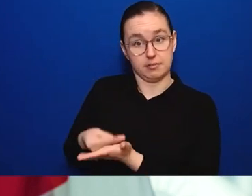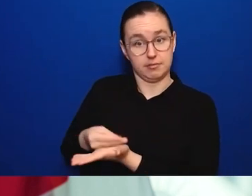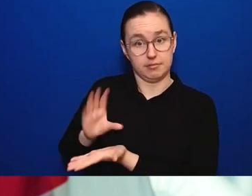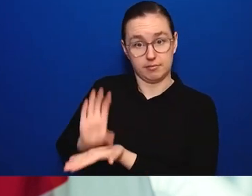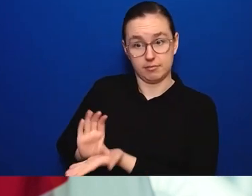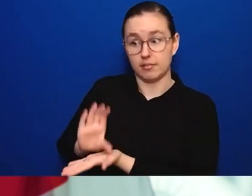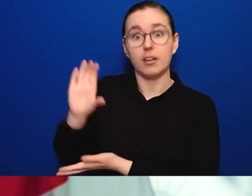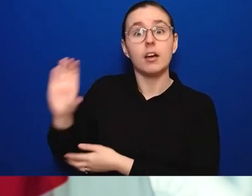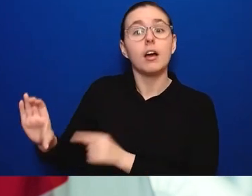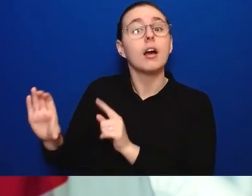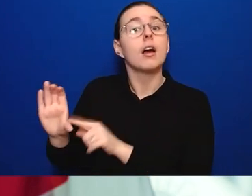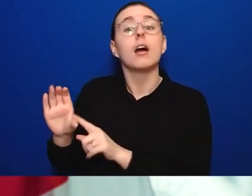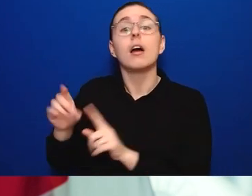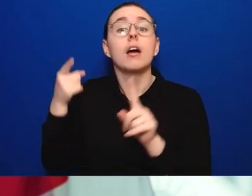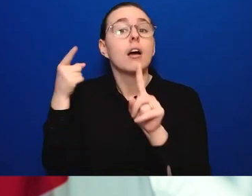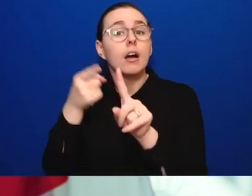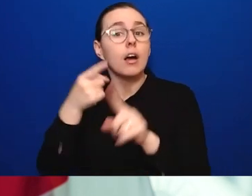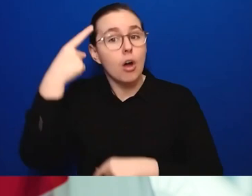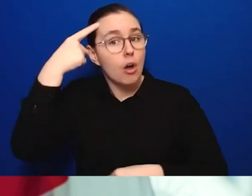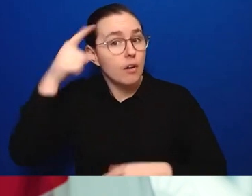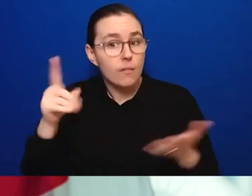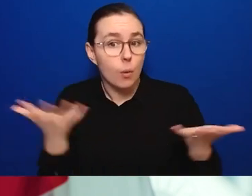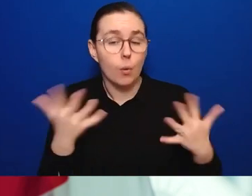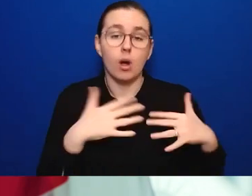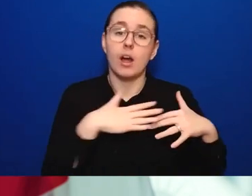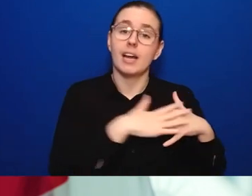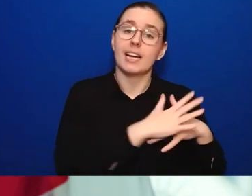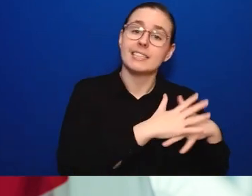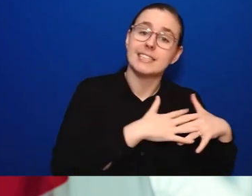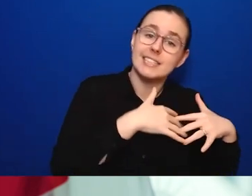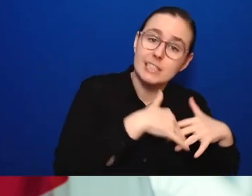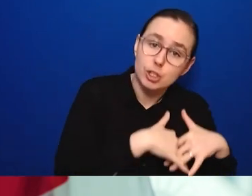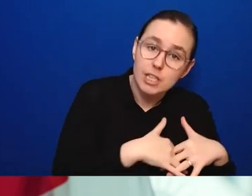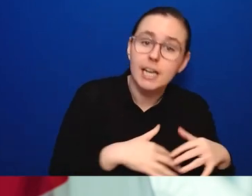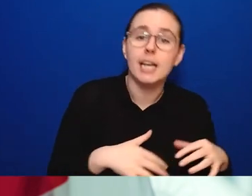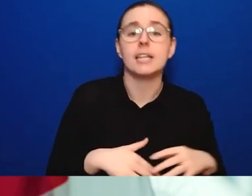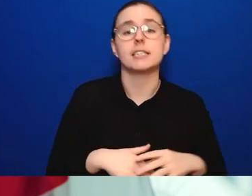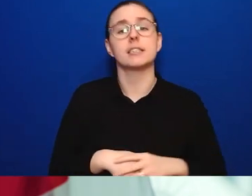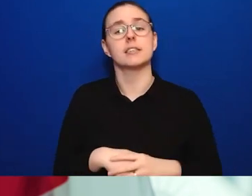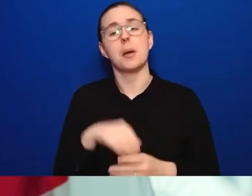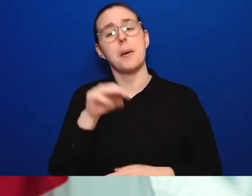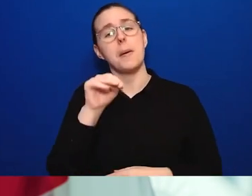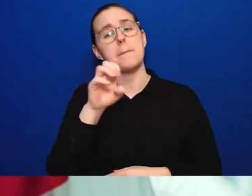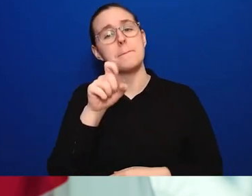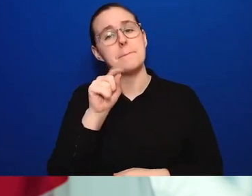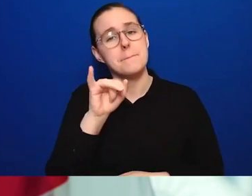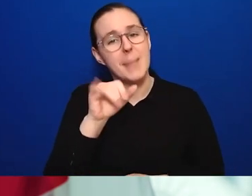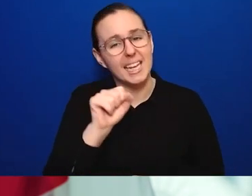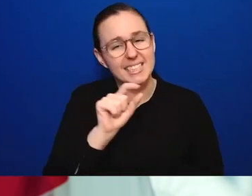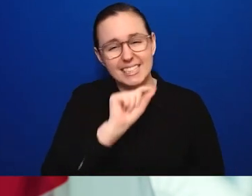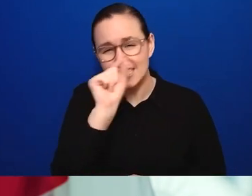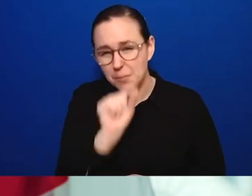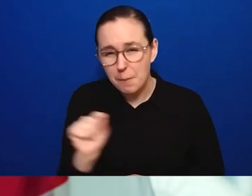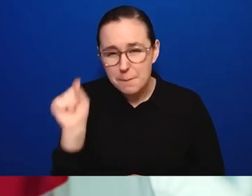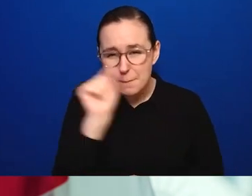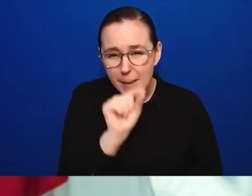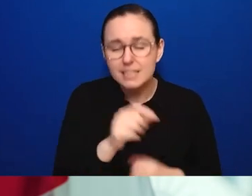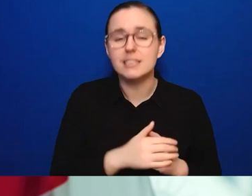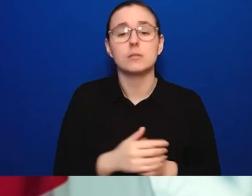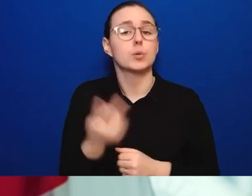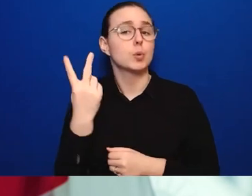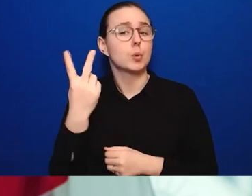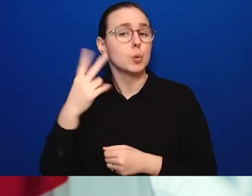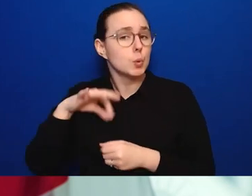communities, Métis citizens, Inuit, and Two-Spirit communities. Indigenous safety advocates know best